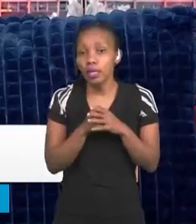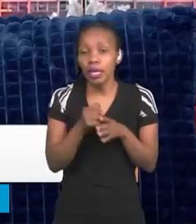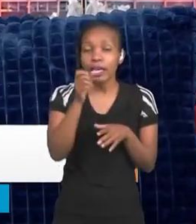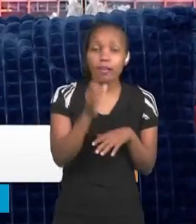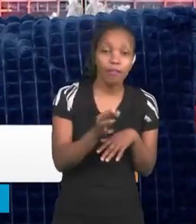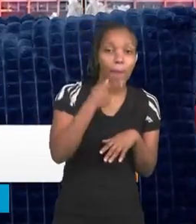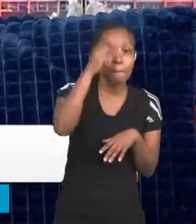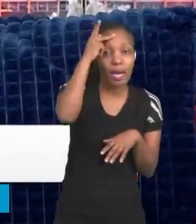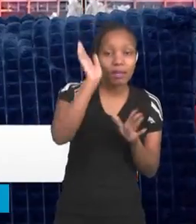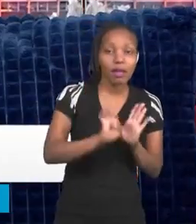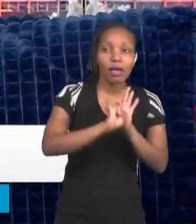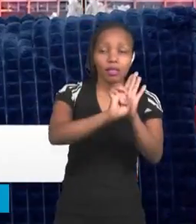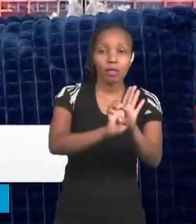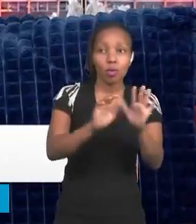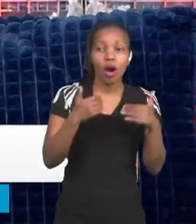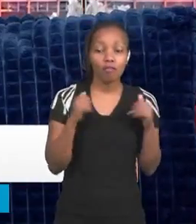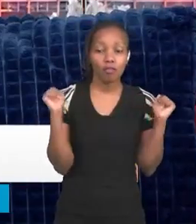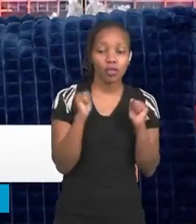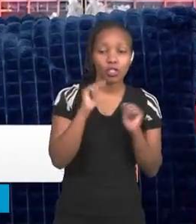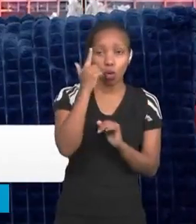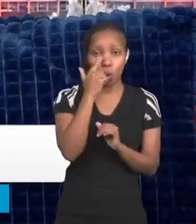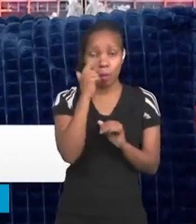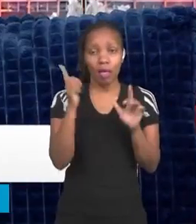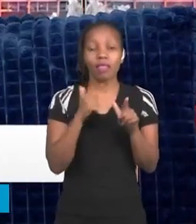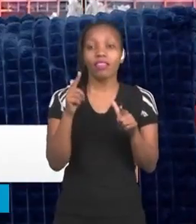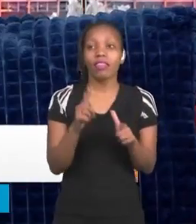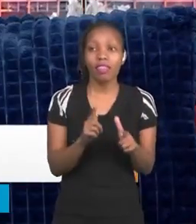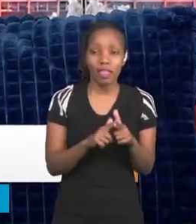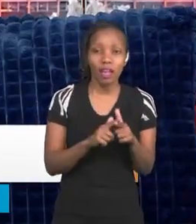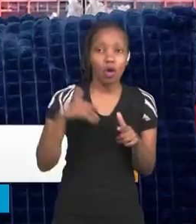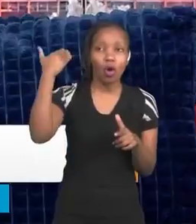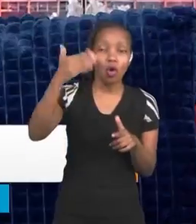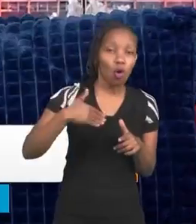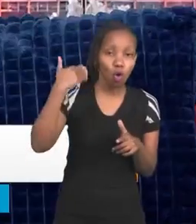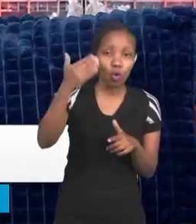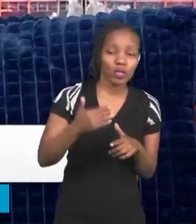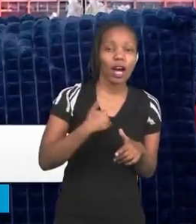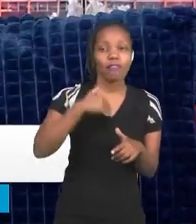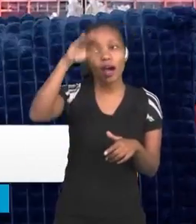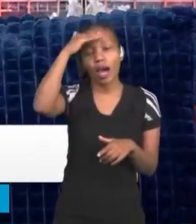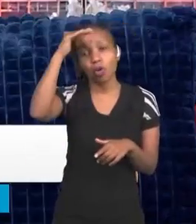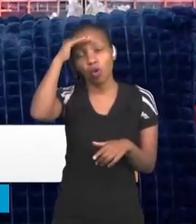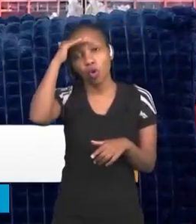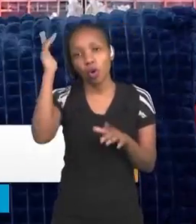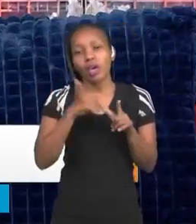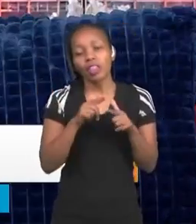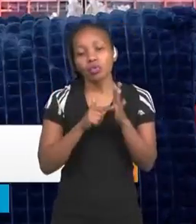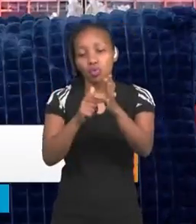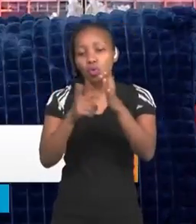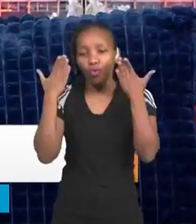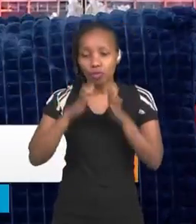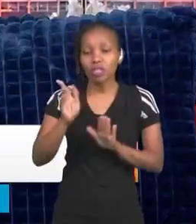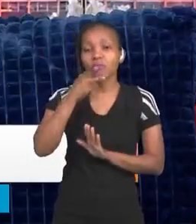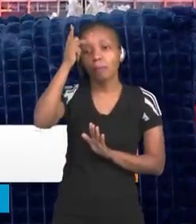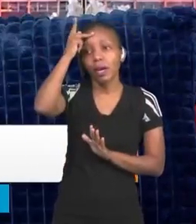the parent, let's say you have a fridge at home, yeah. most of the time it's in the living room, yeah. it has alcohol, you have already demonstrated as a parent